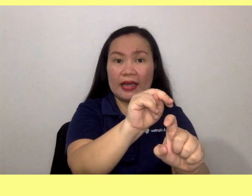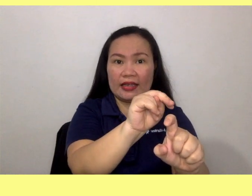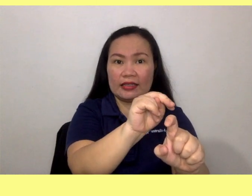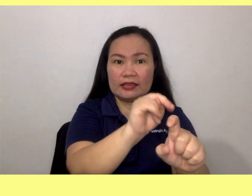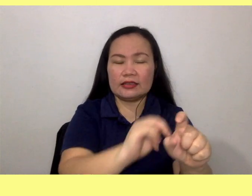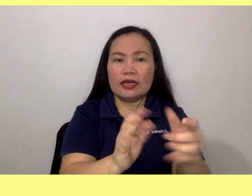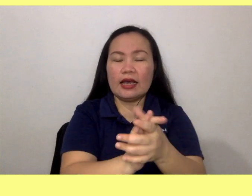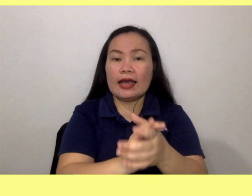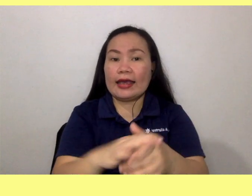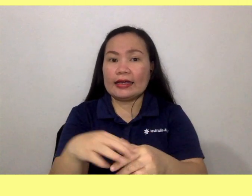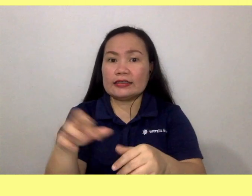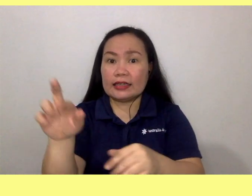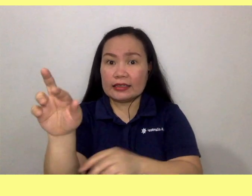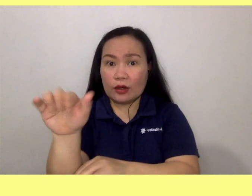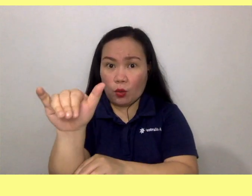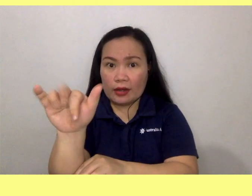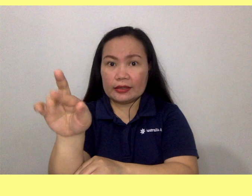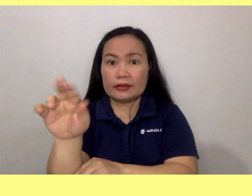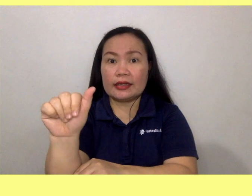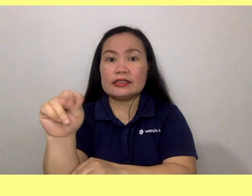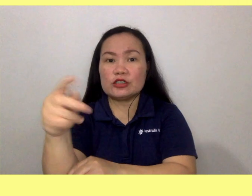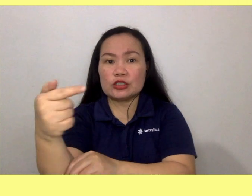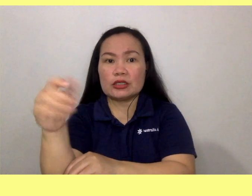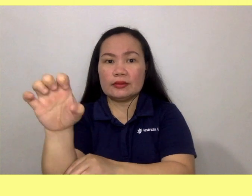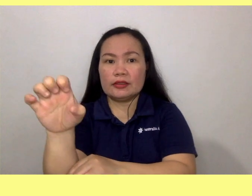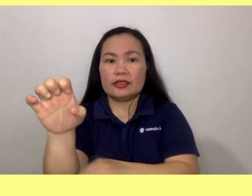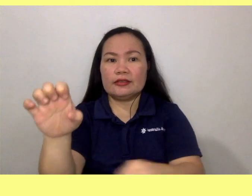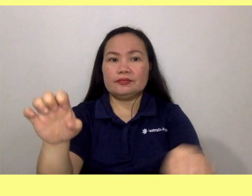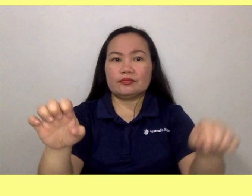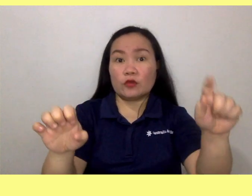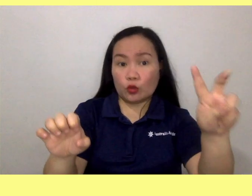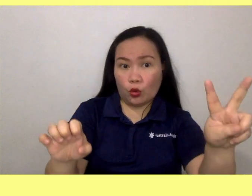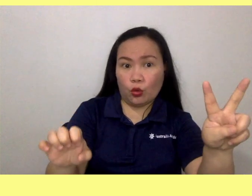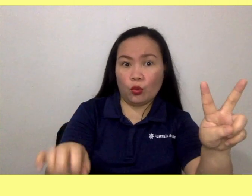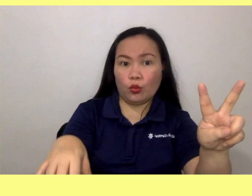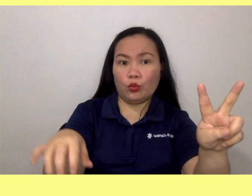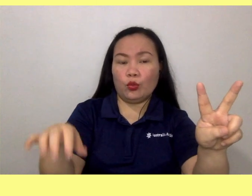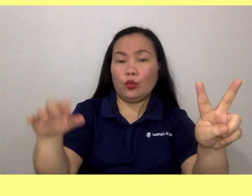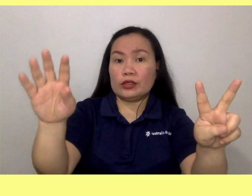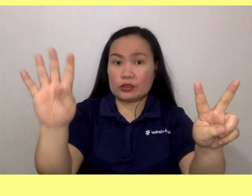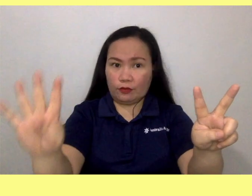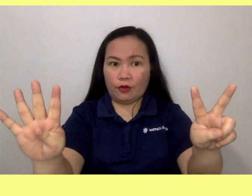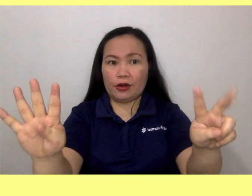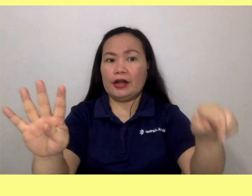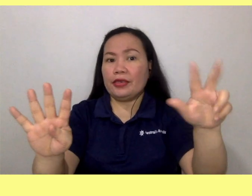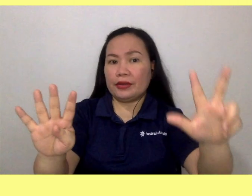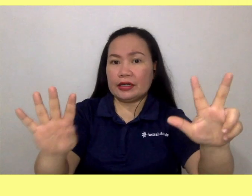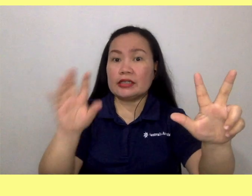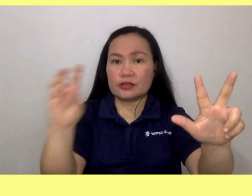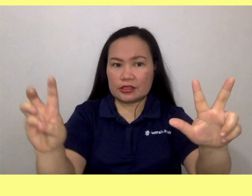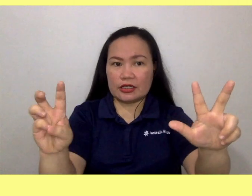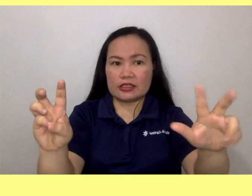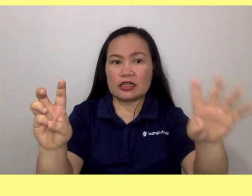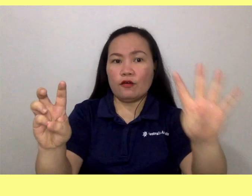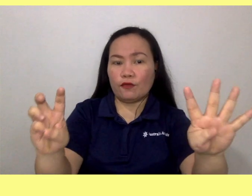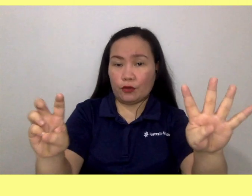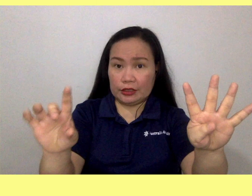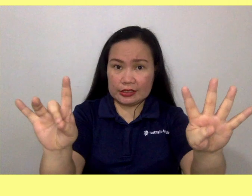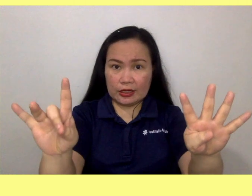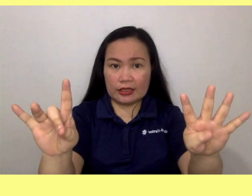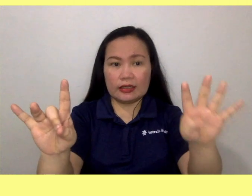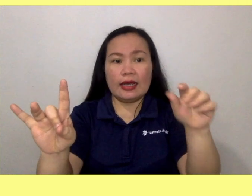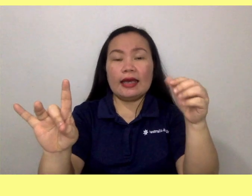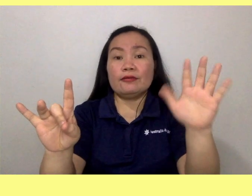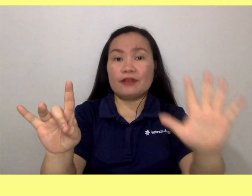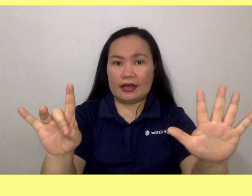2. Yung 2 is to 4. 3 is to 6. 4